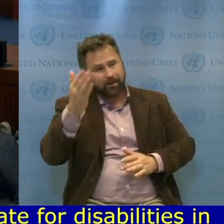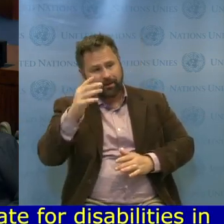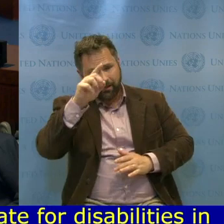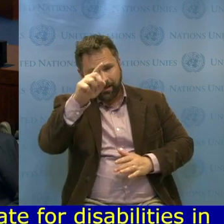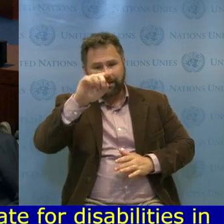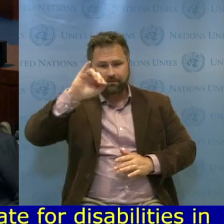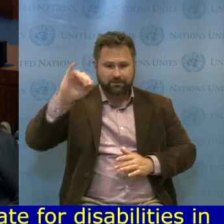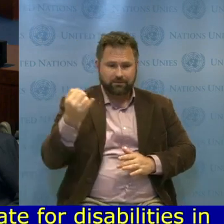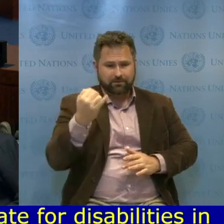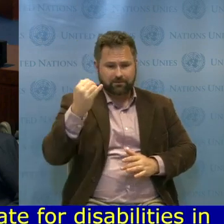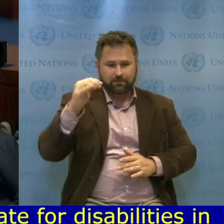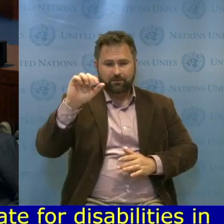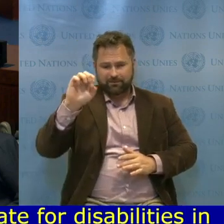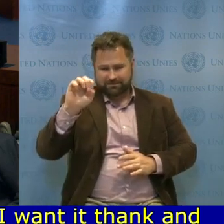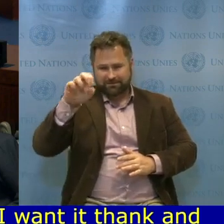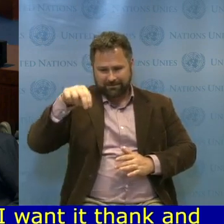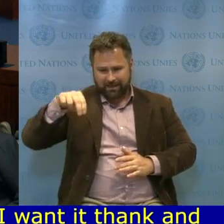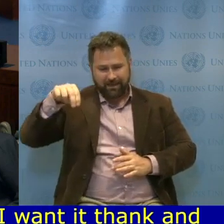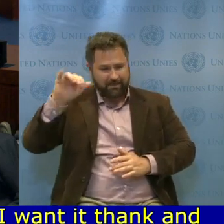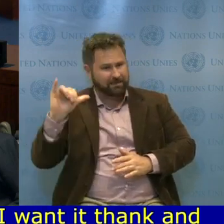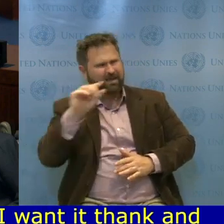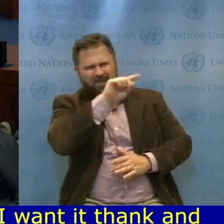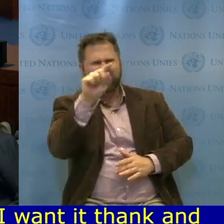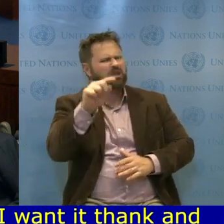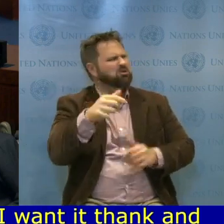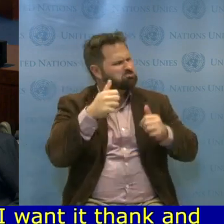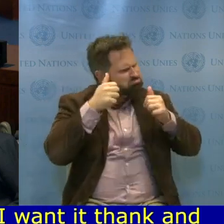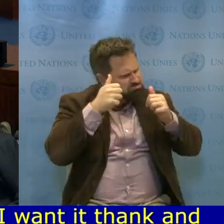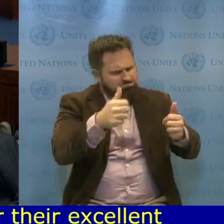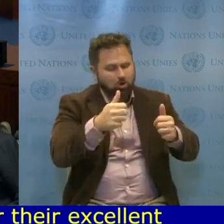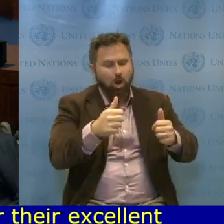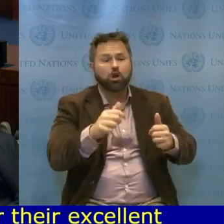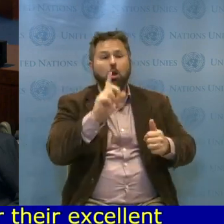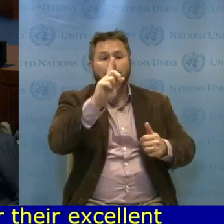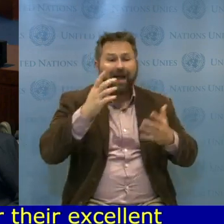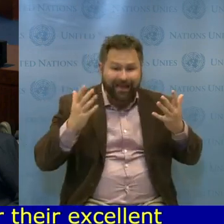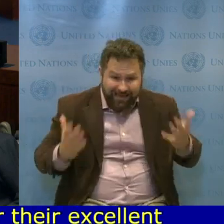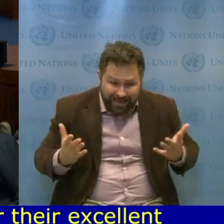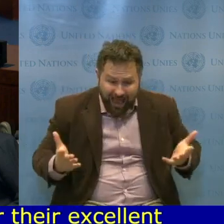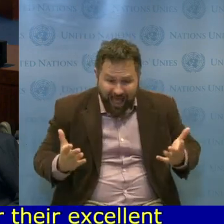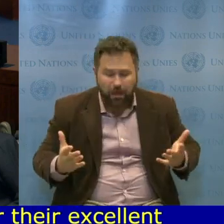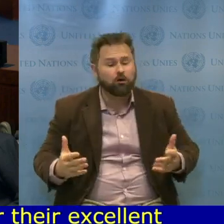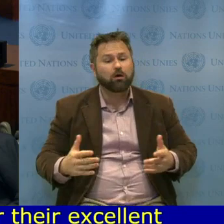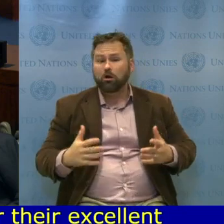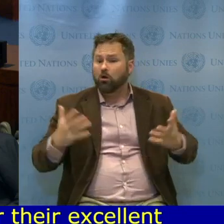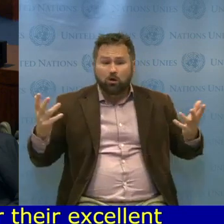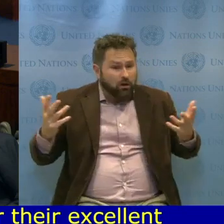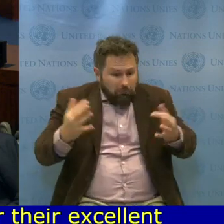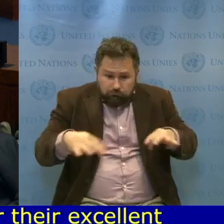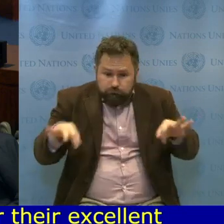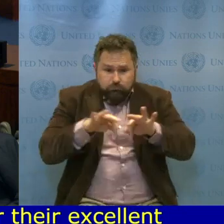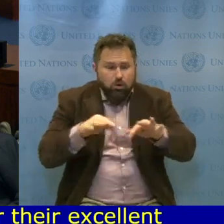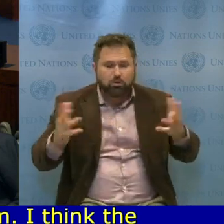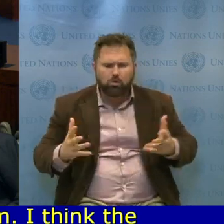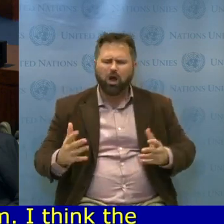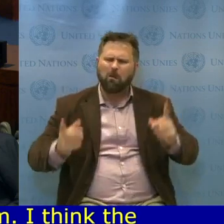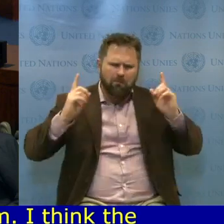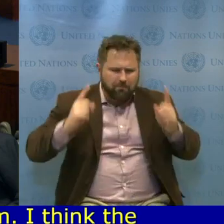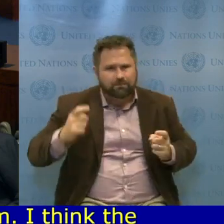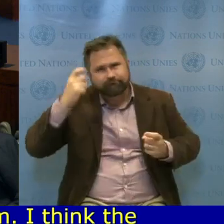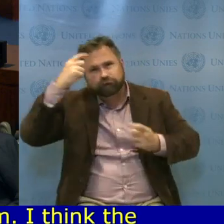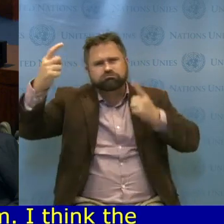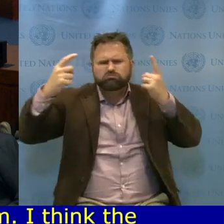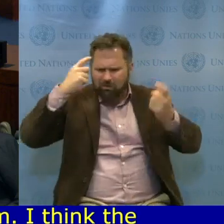But I think the important part here now is for us to come up with practical things we can do to resolve the issues that you've